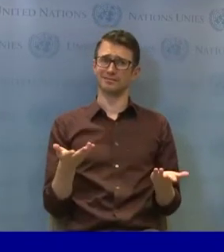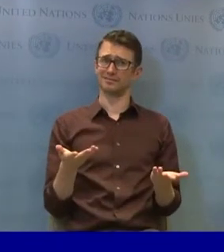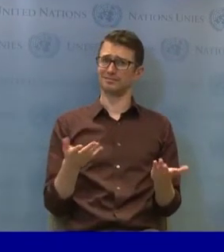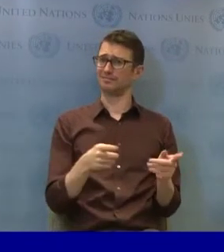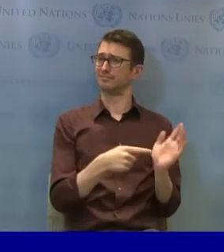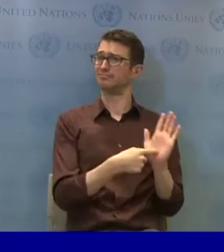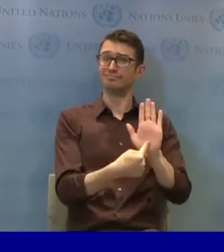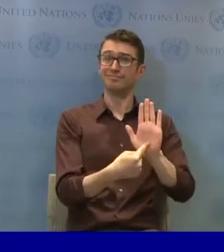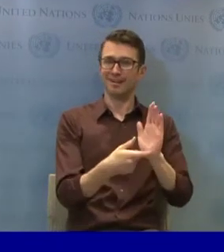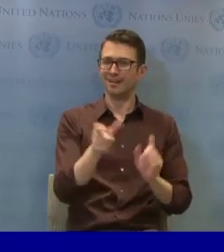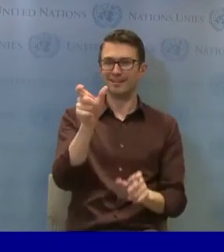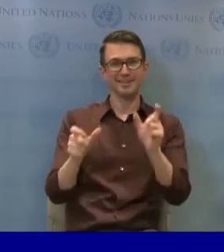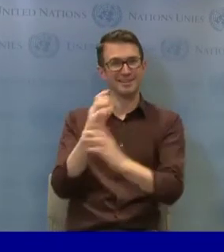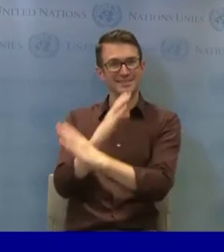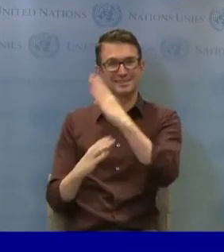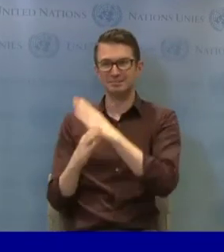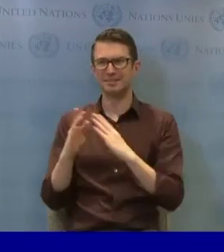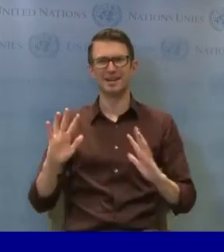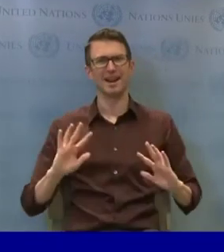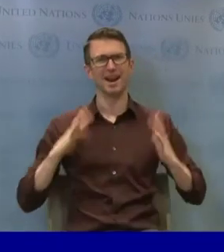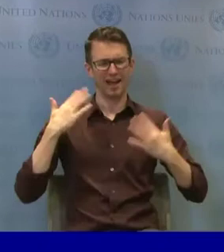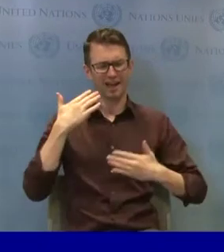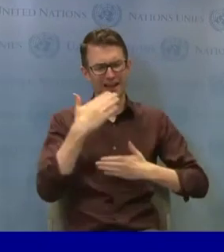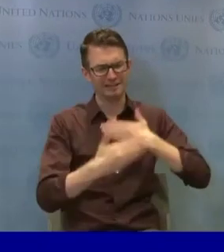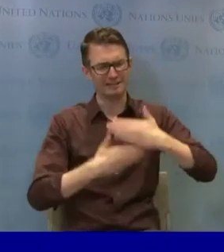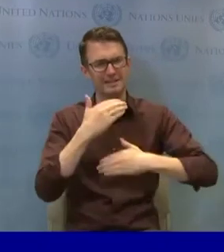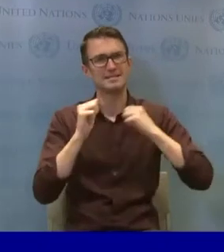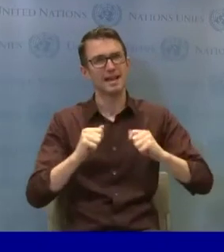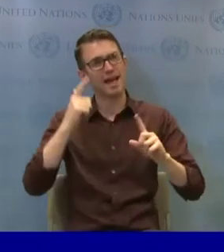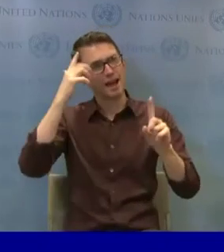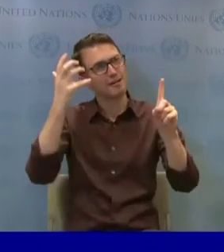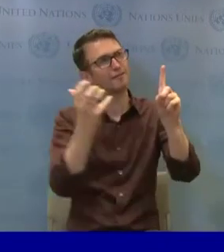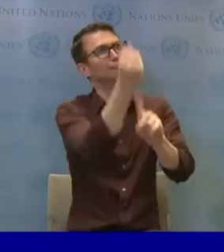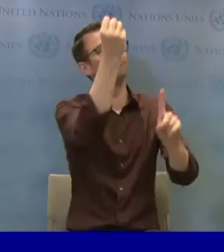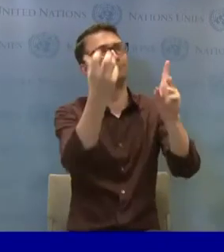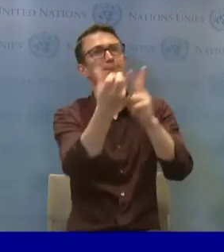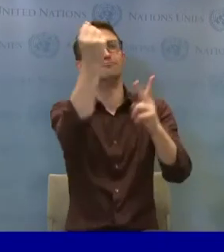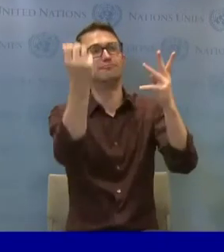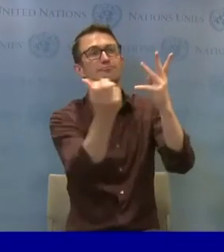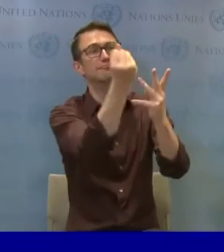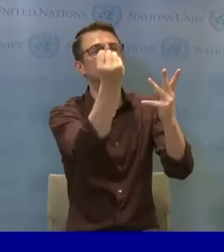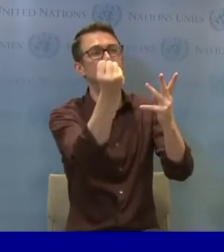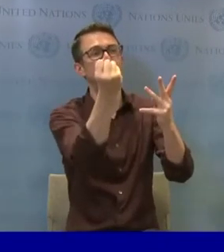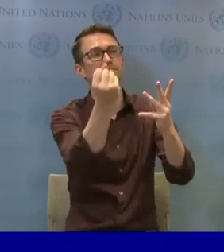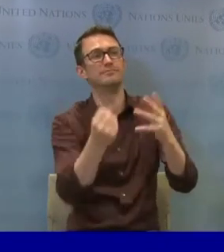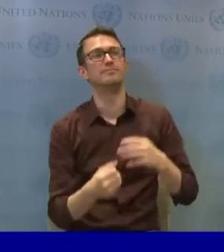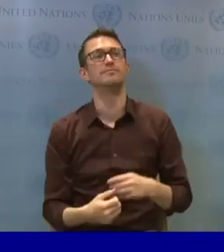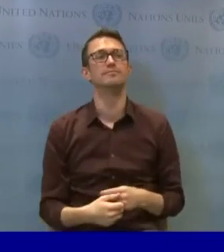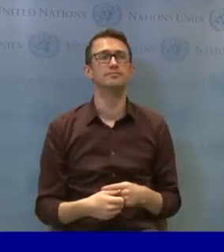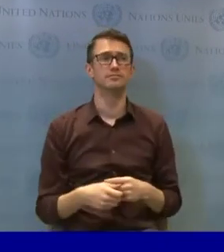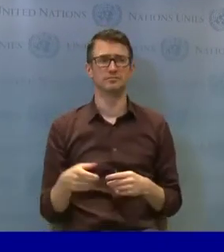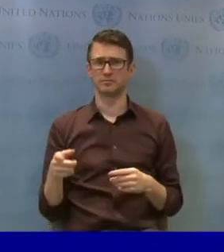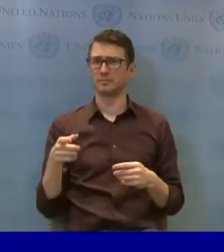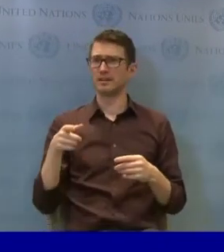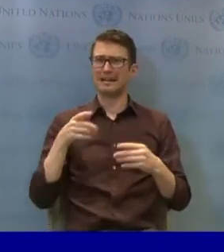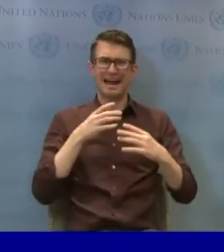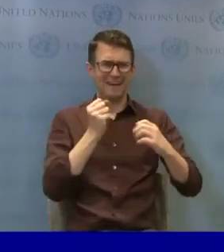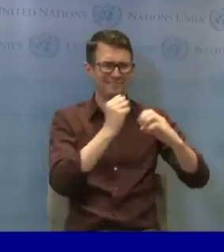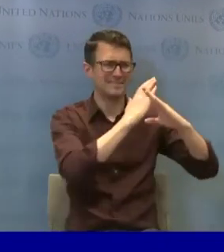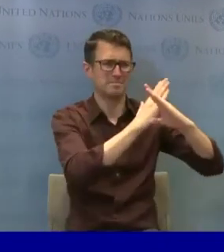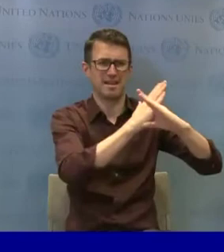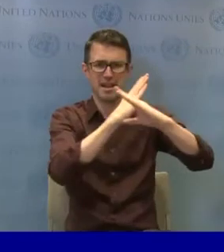the rejection by others creates much bigger obstacles for the realization of their potential than their